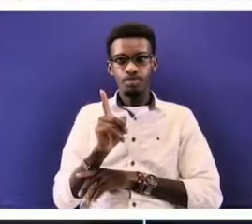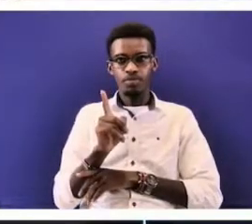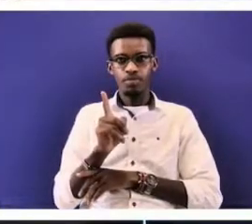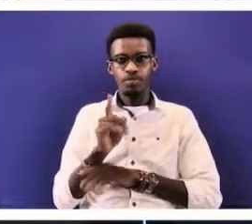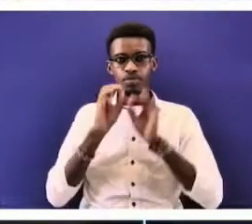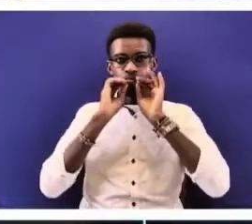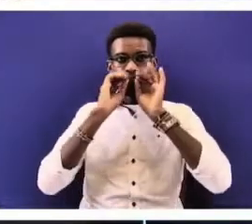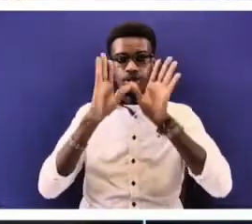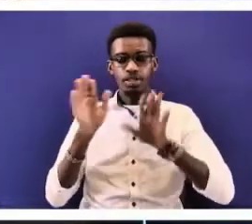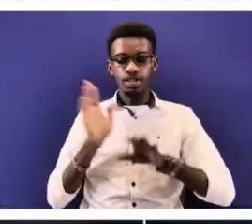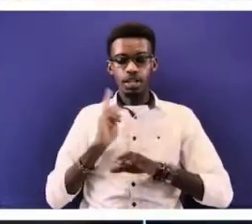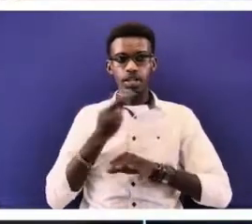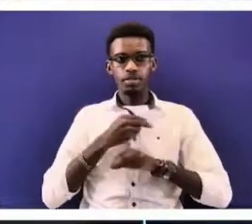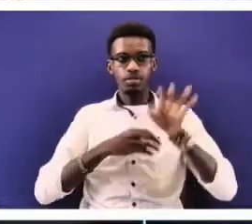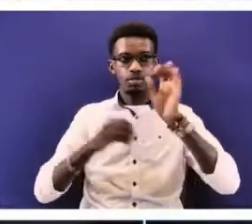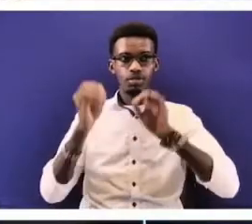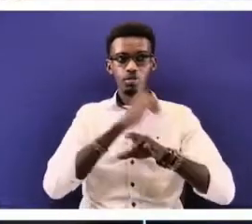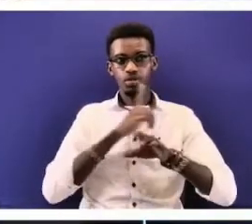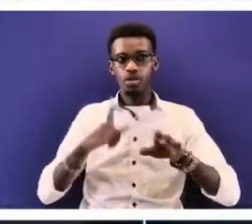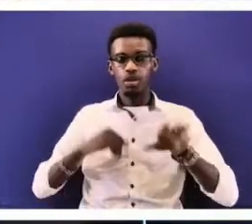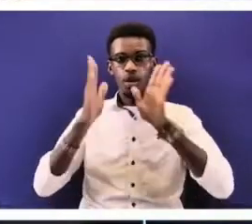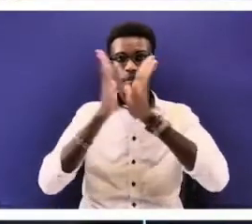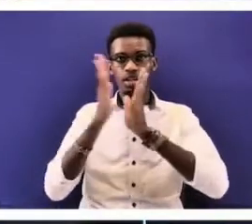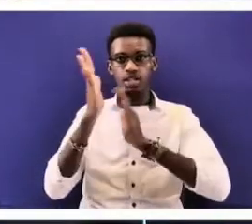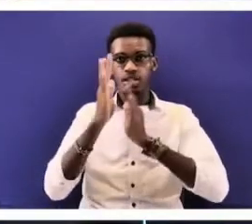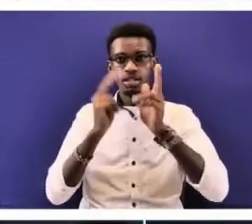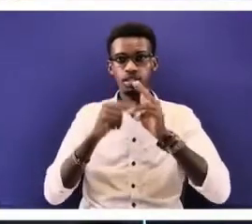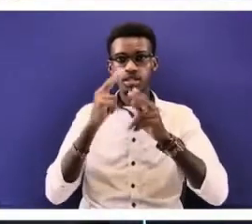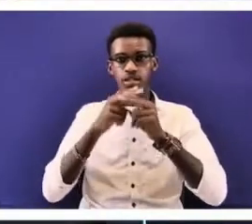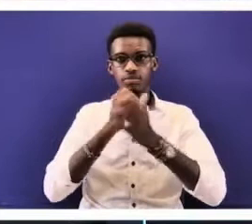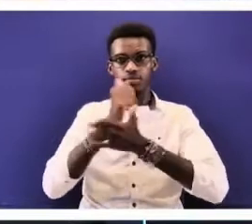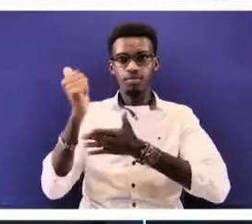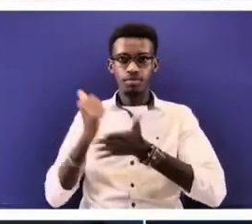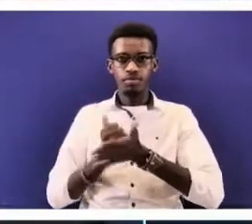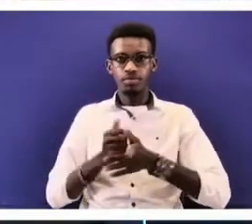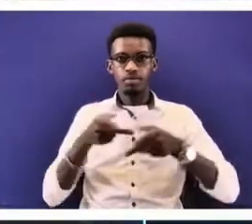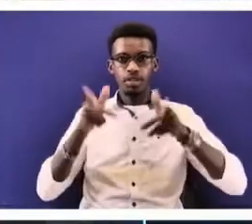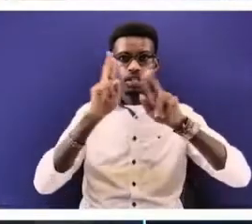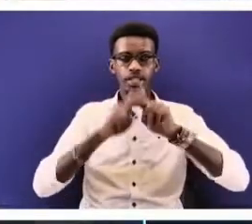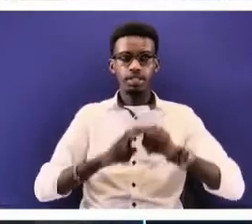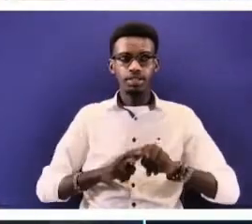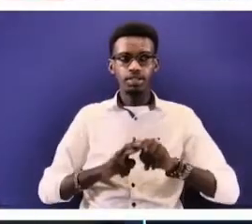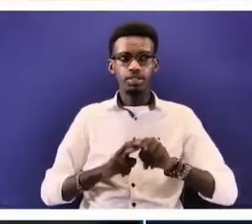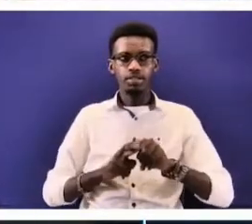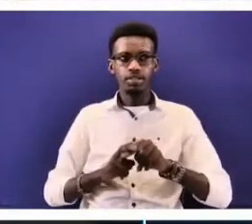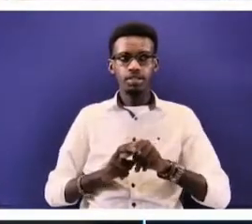Bless us, O God. We pray this in Jesus' name. Amen. Let us take our seats.